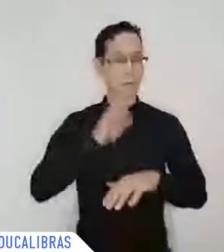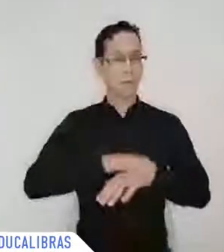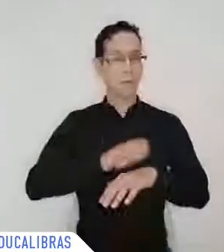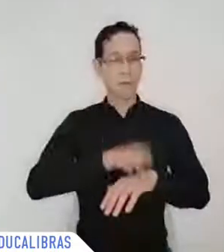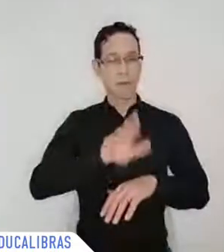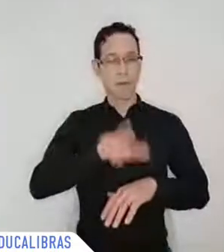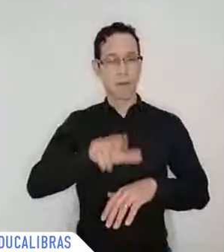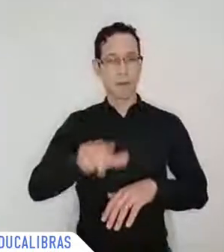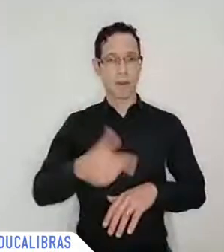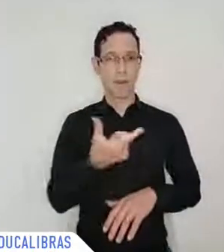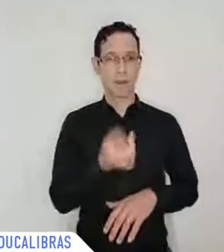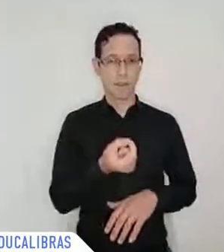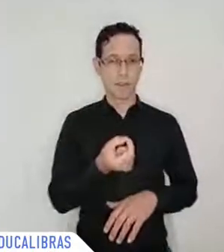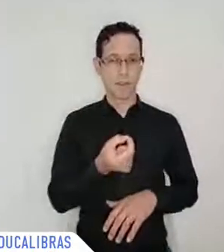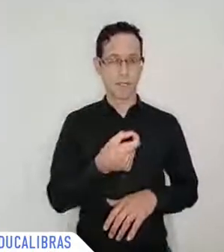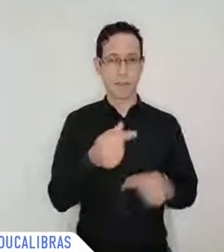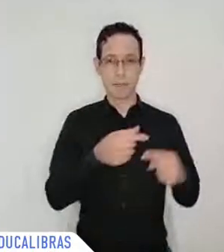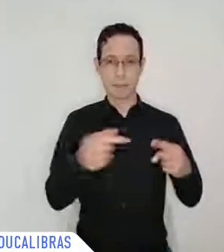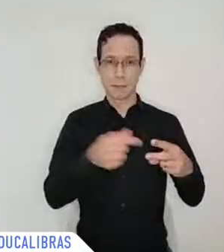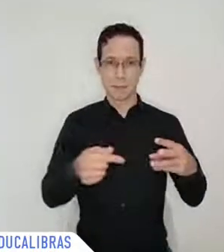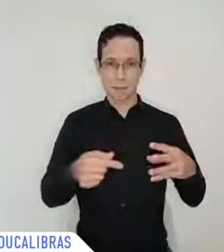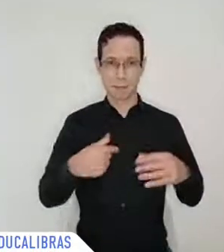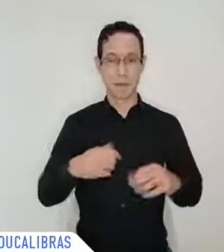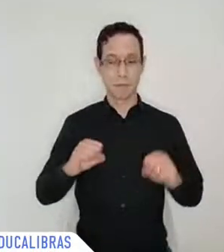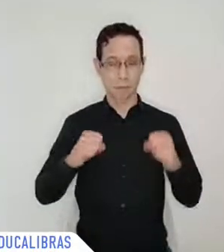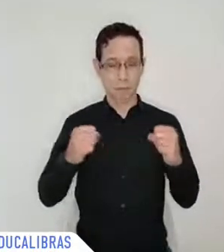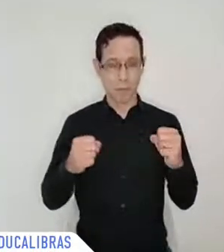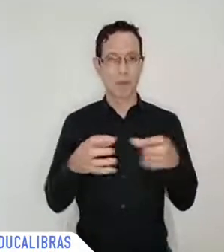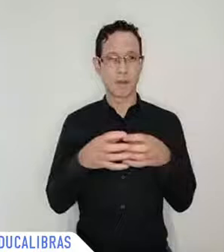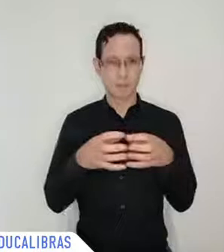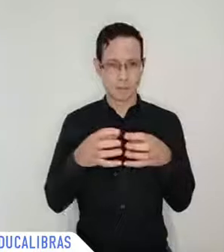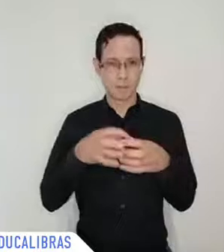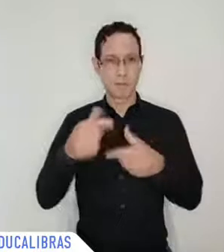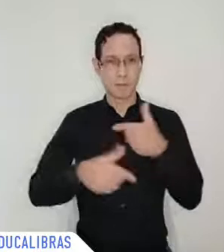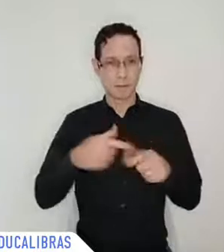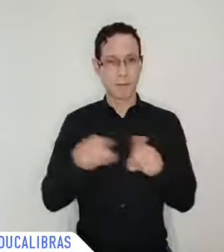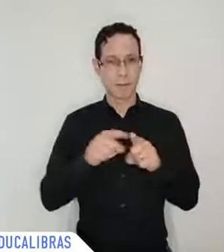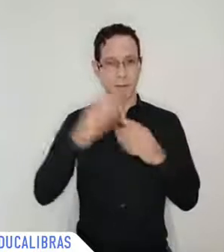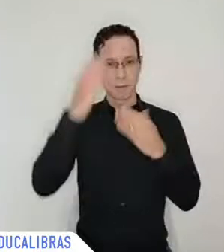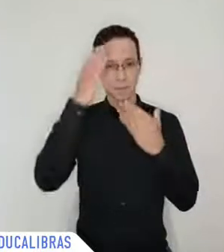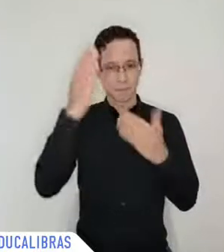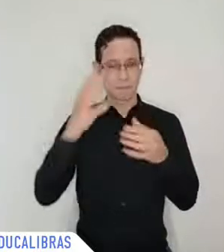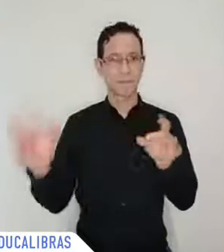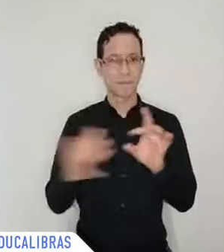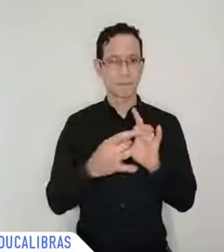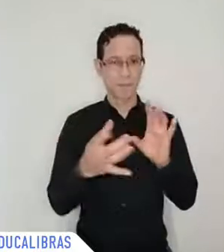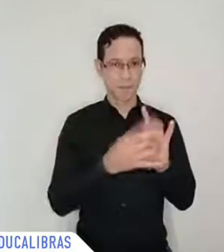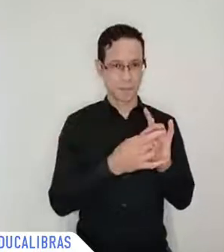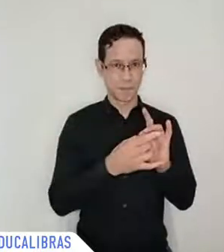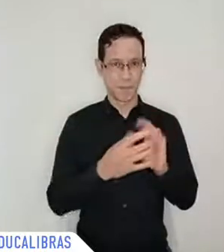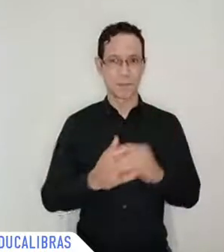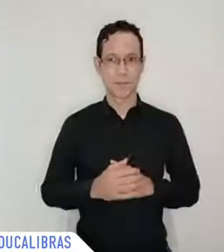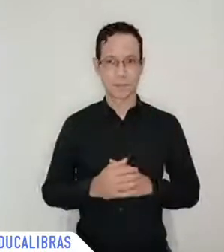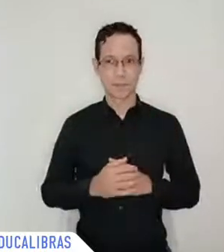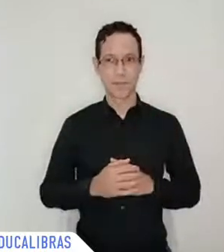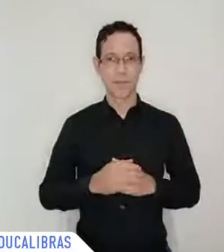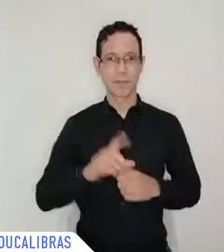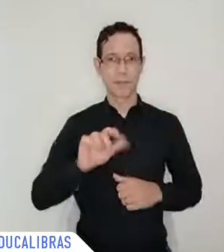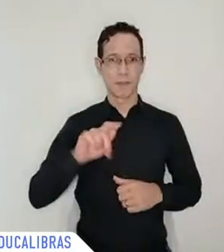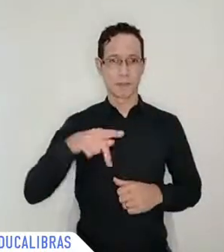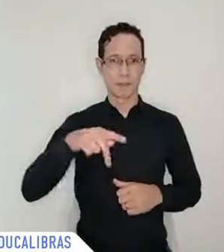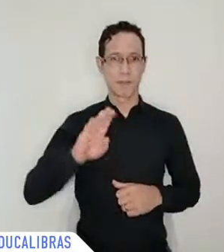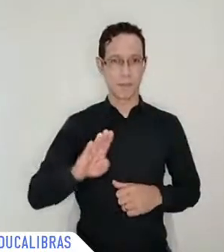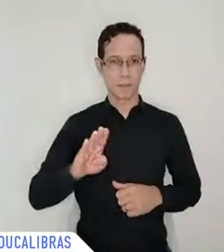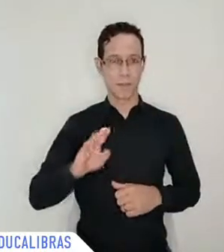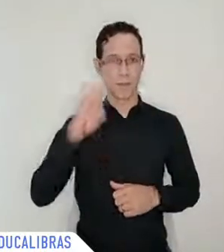6 panels and 20 speakers distributed over 2 weeks. In addition to the relentless and voluntary work of our